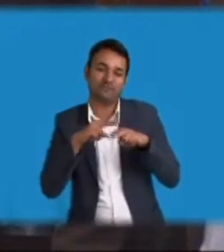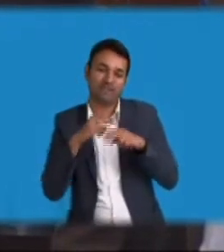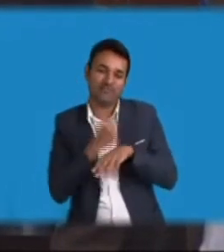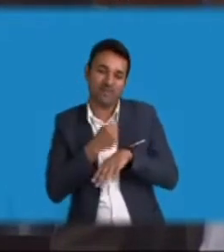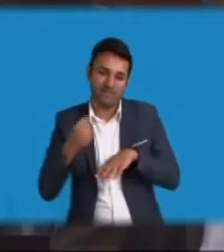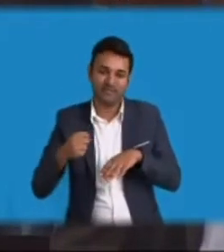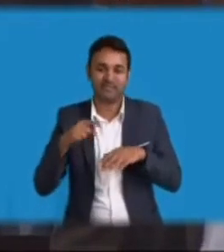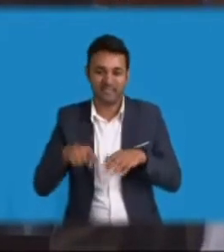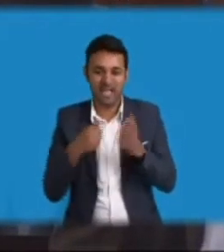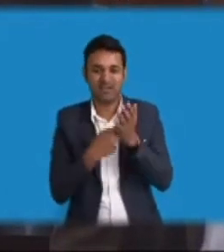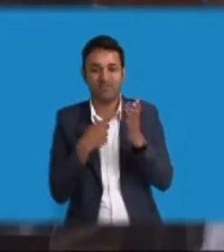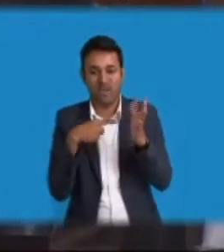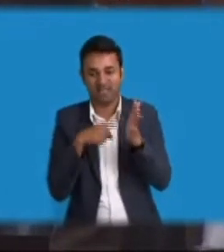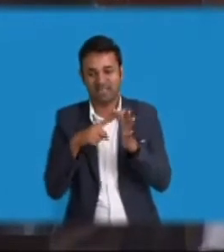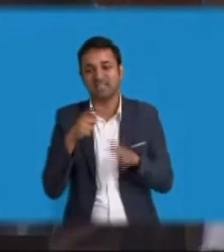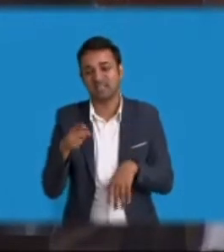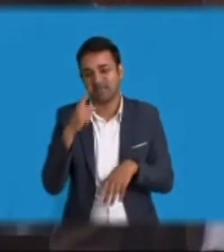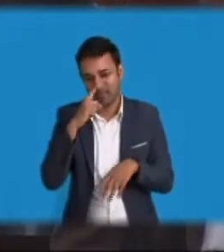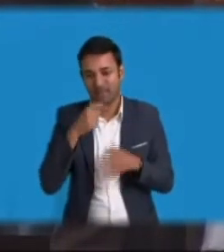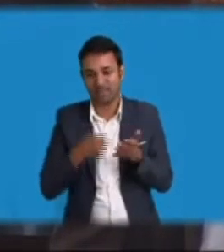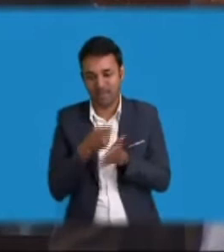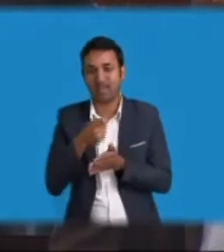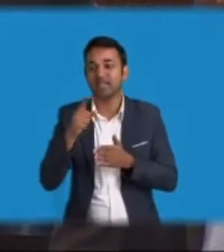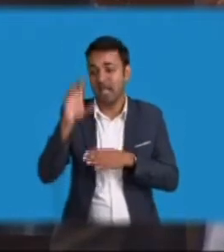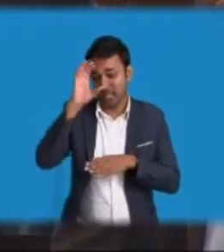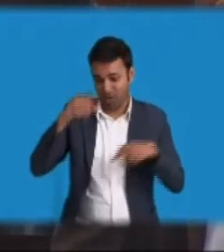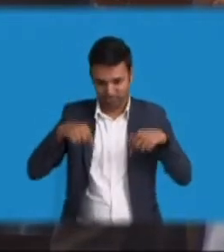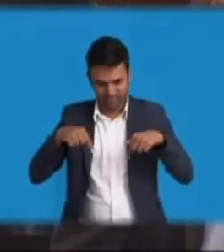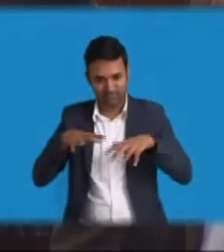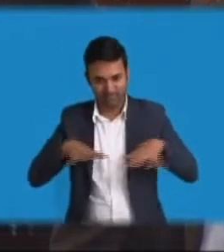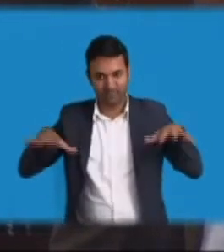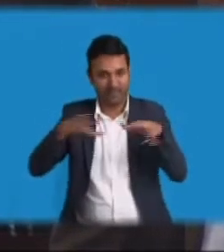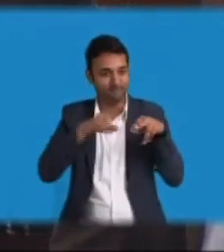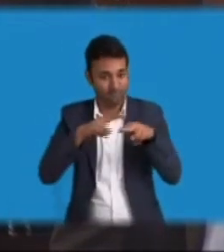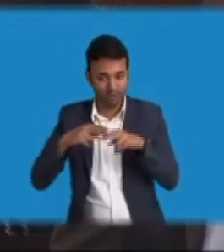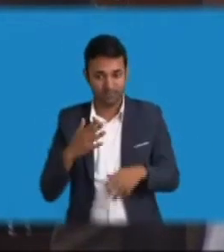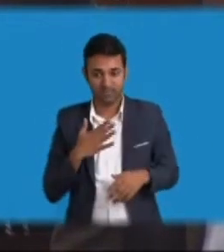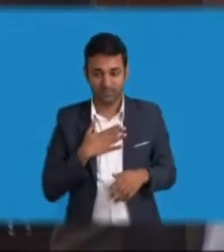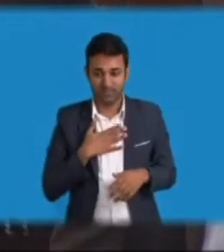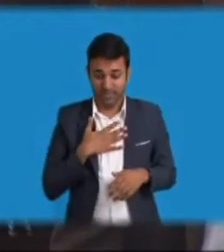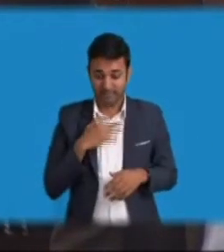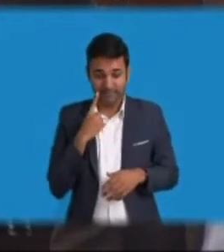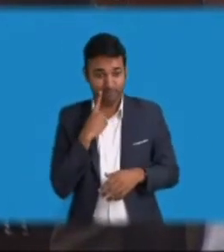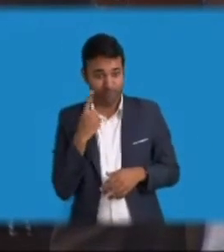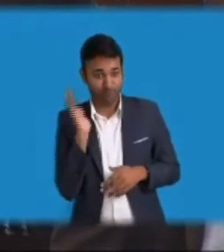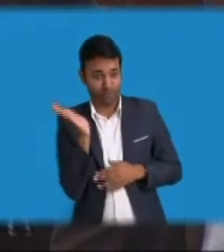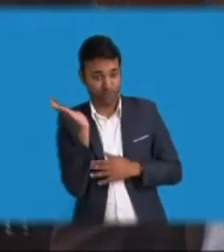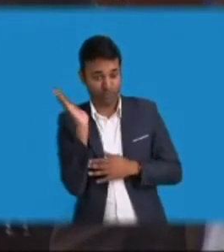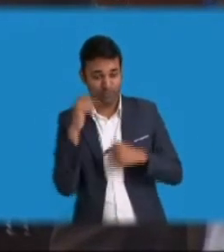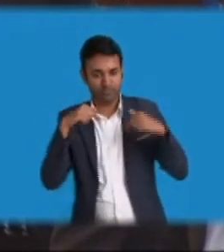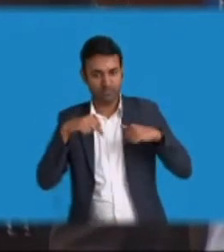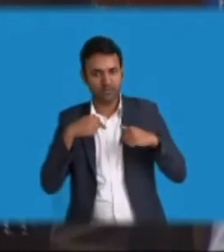country. As I outlined in the beginning of my speech, Madam Speaker, this is a remarkable list of